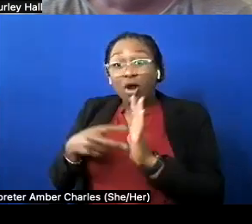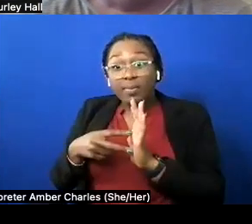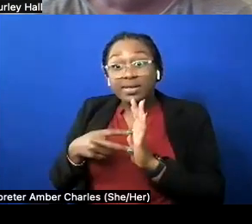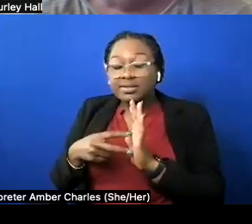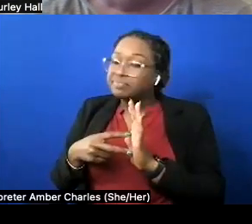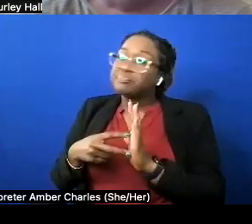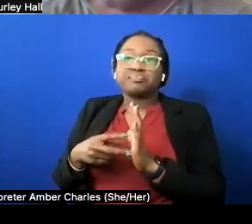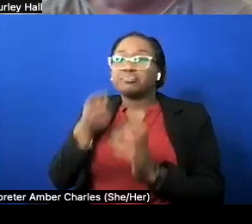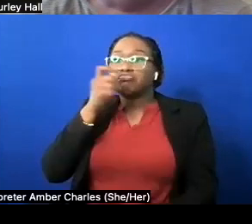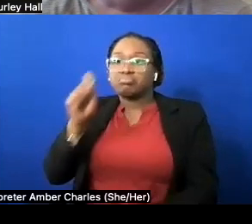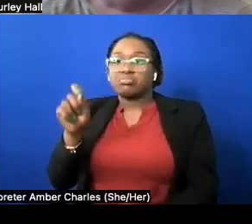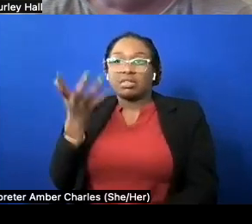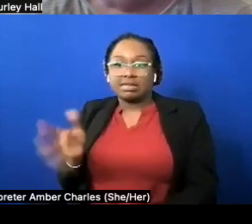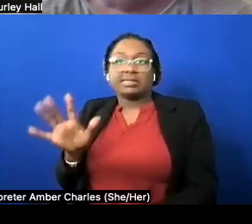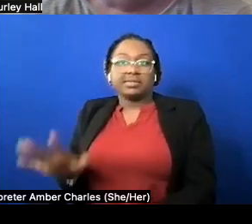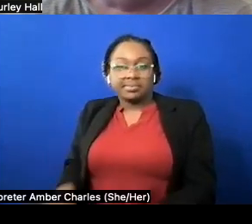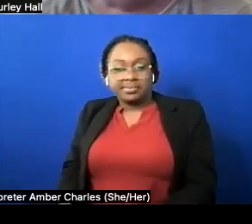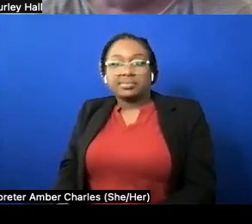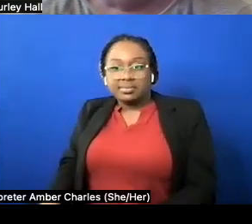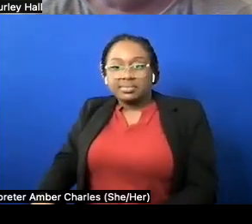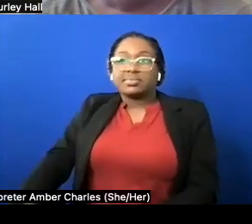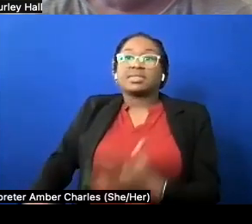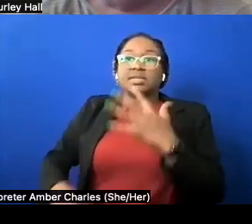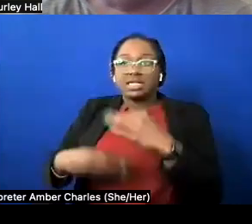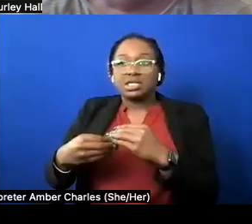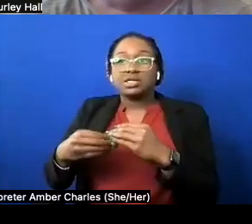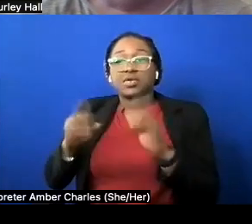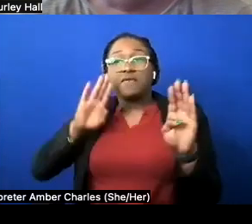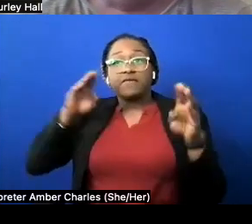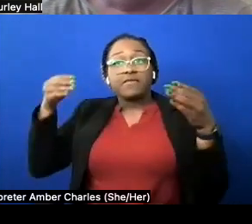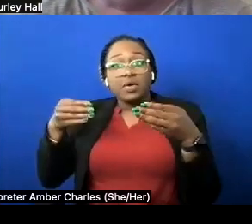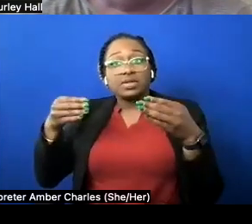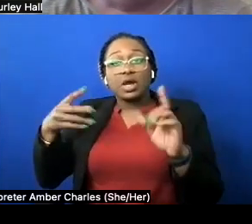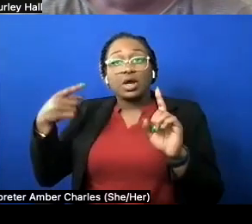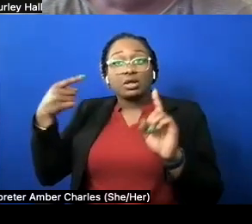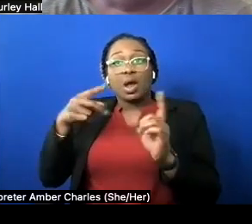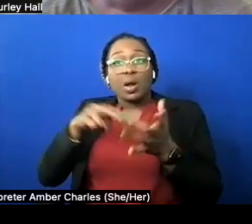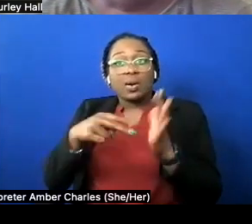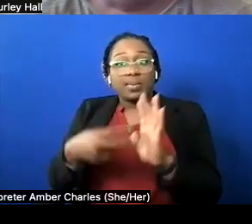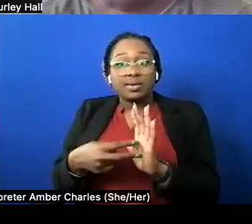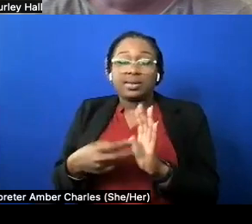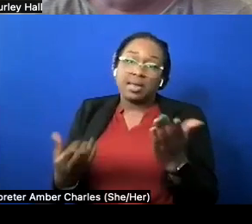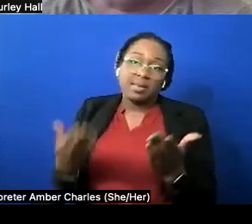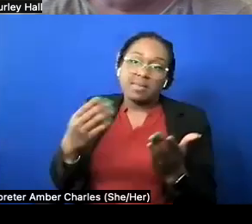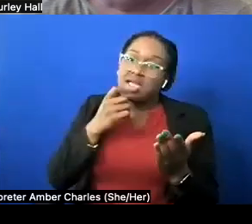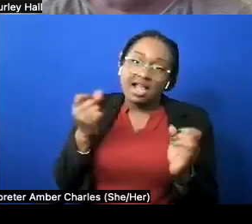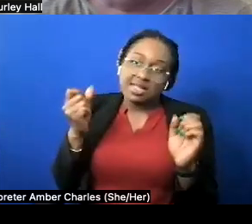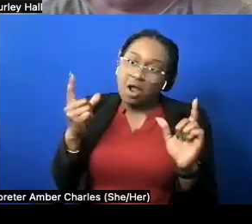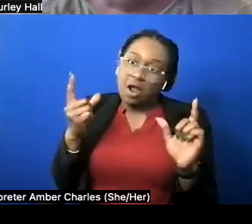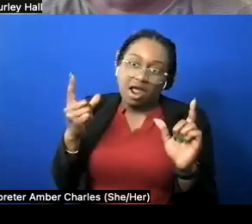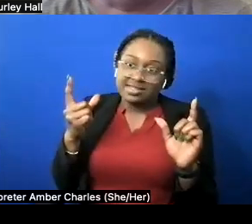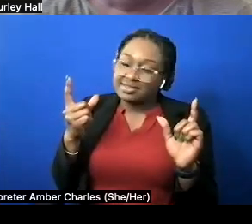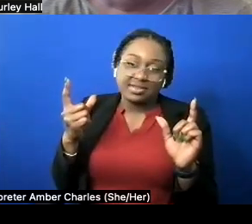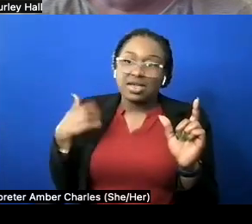it. And in addition to focusing on purpose, I also, this will come as no surprise, Kay, because we spoke